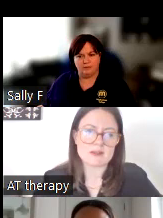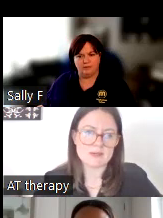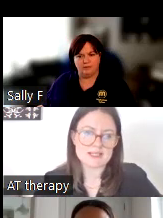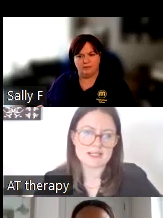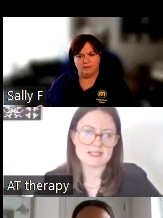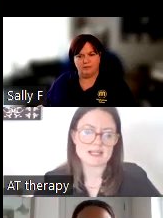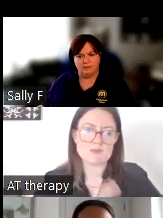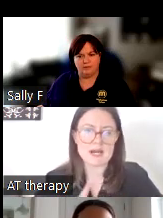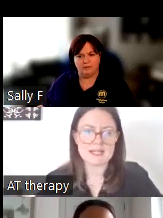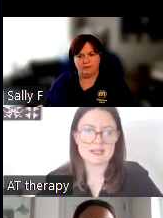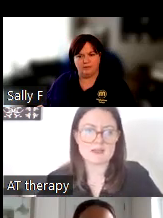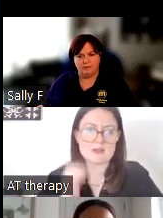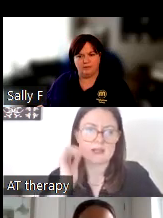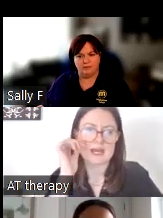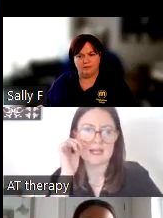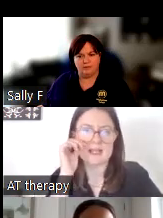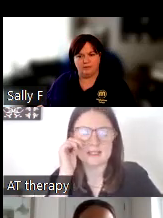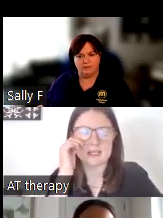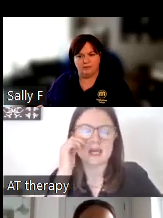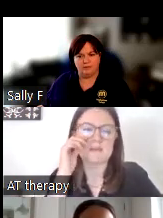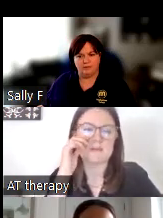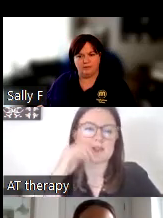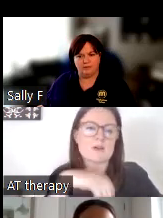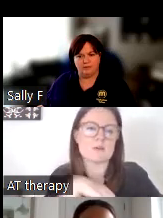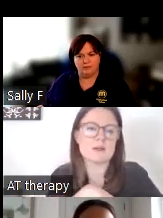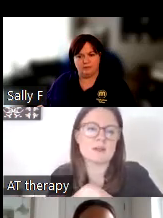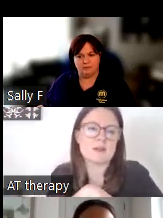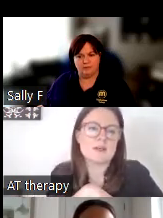When we think about the reasons, that's why they can communicate.